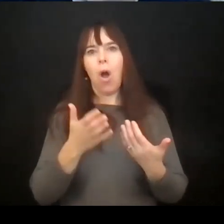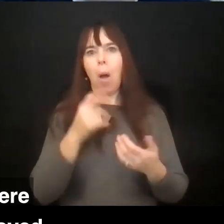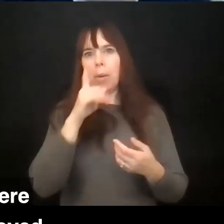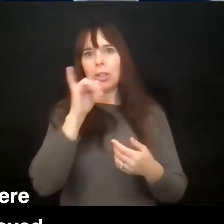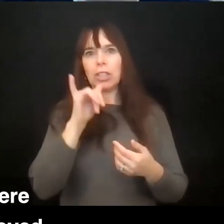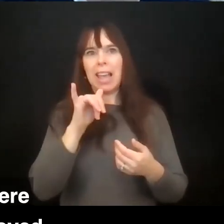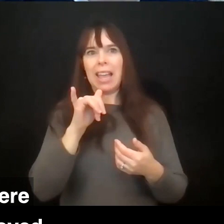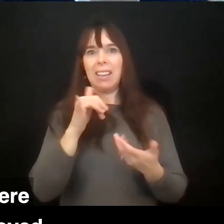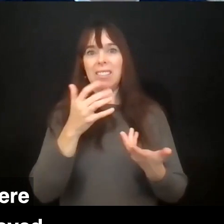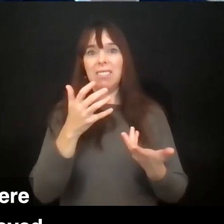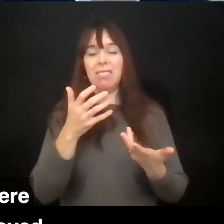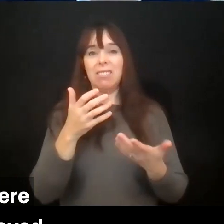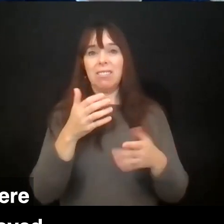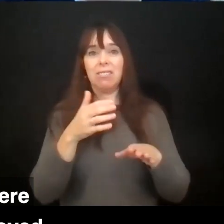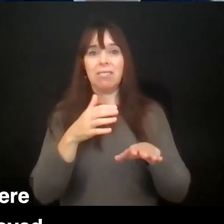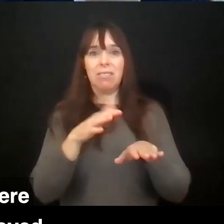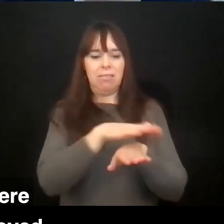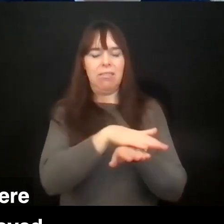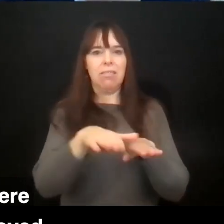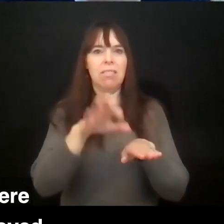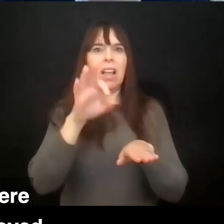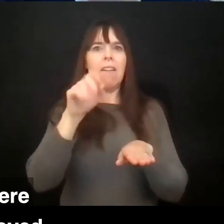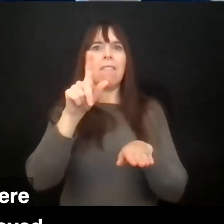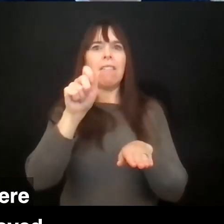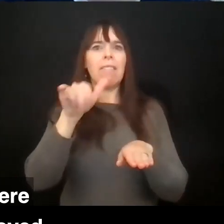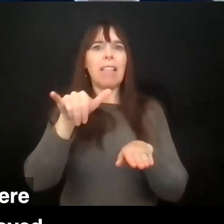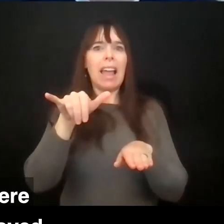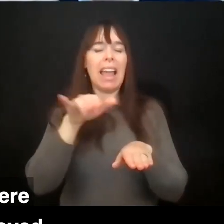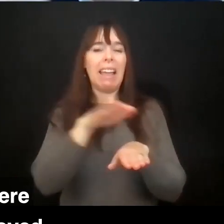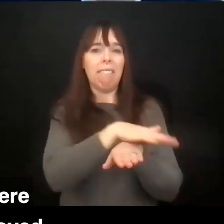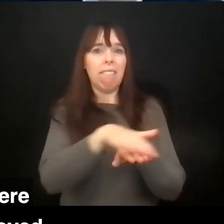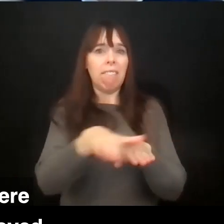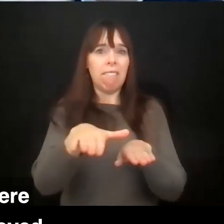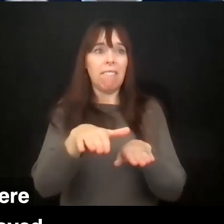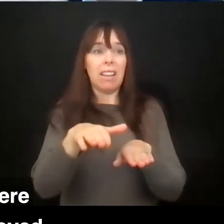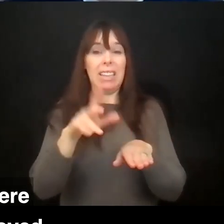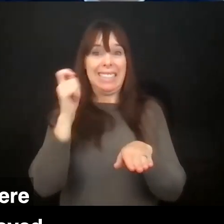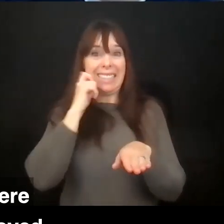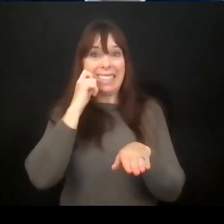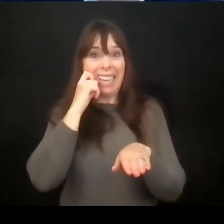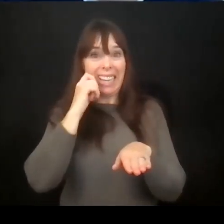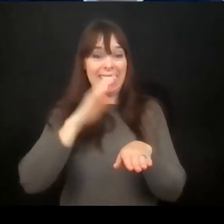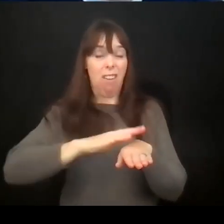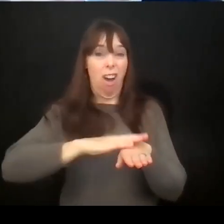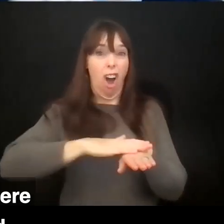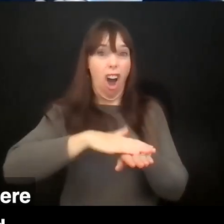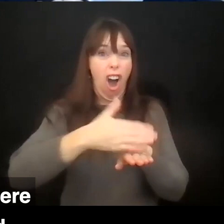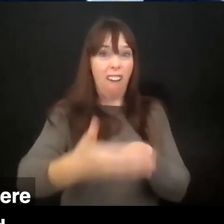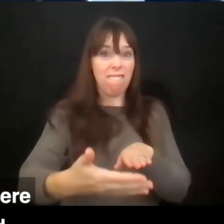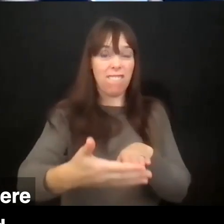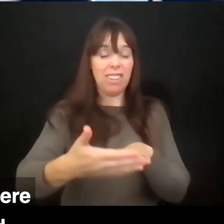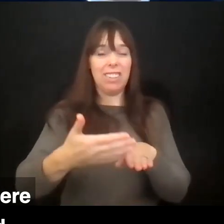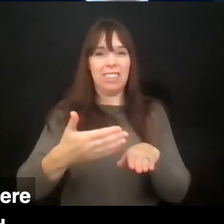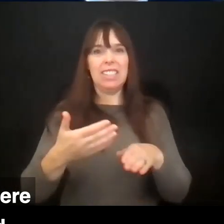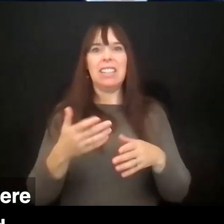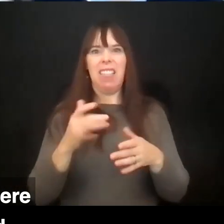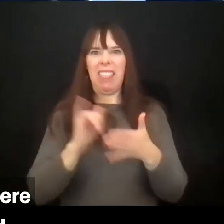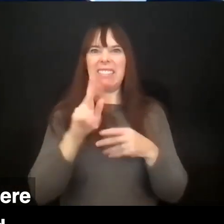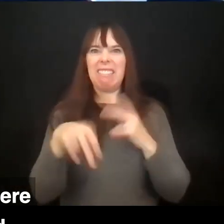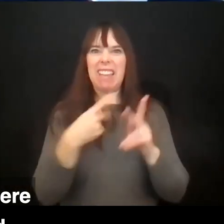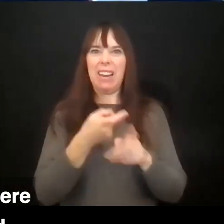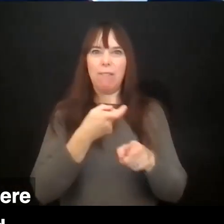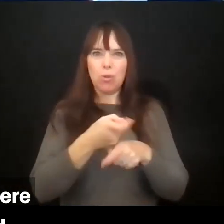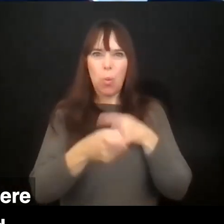flaying, which is a torture where people's skins are removed. And parchment